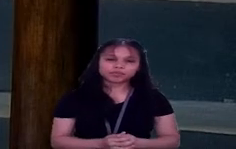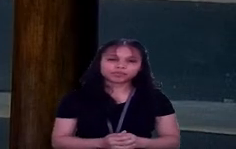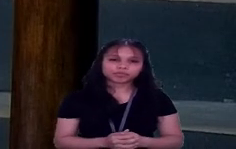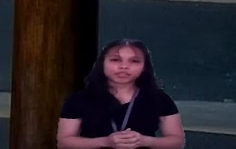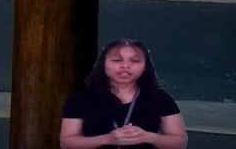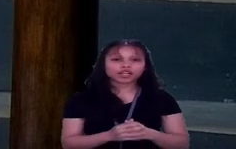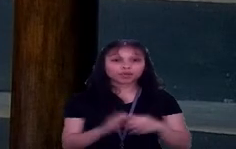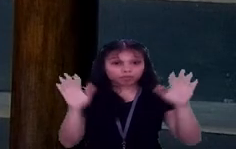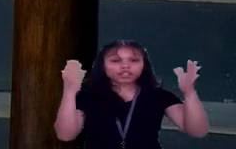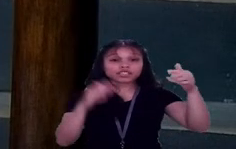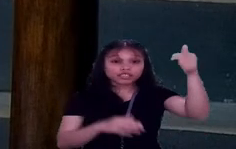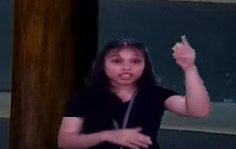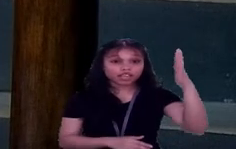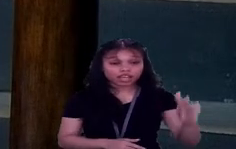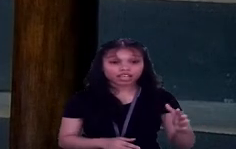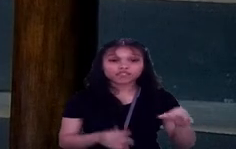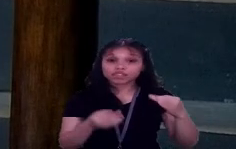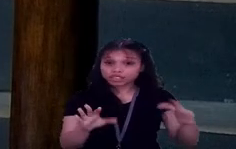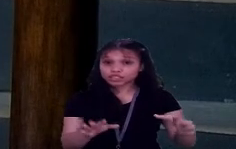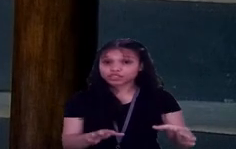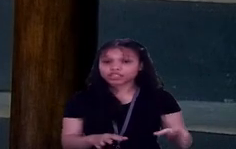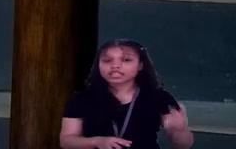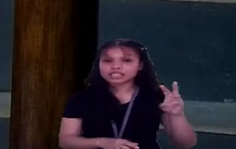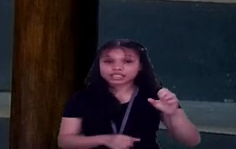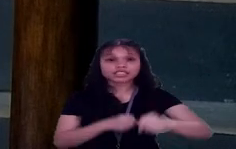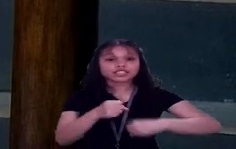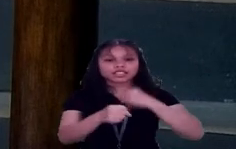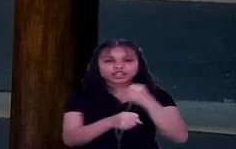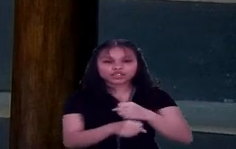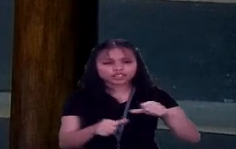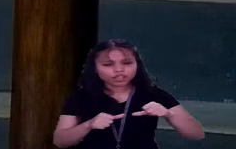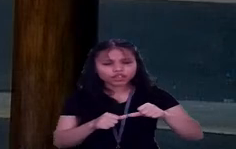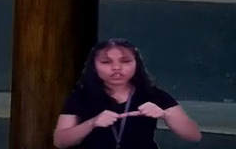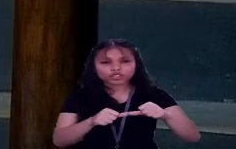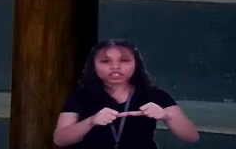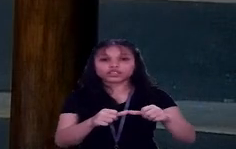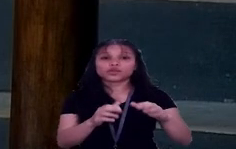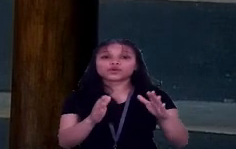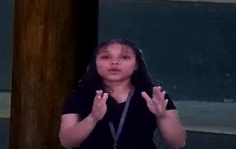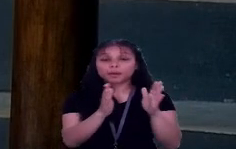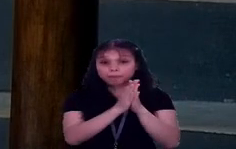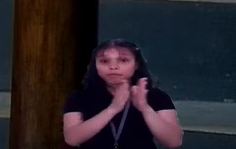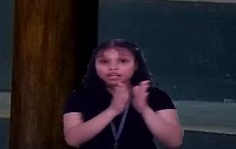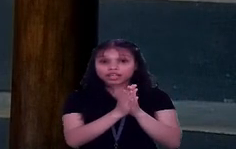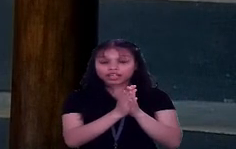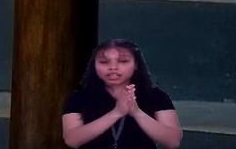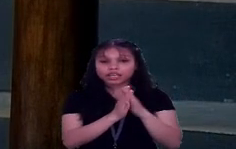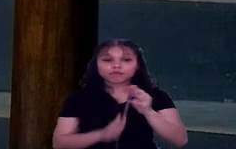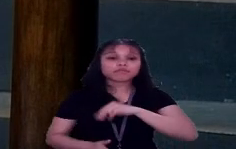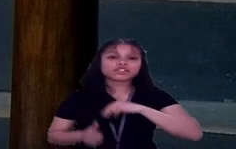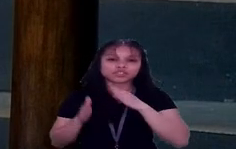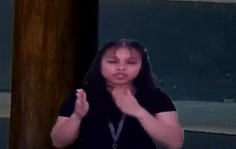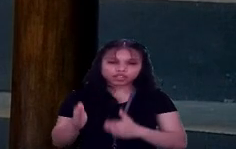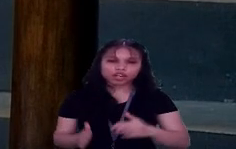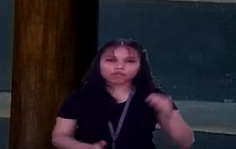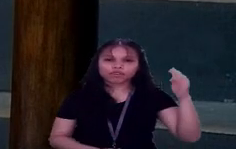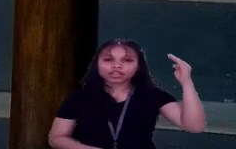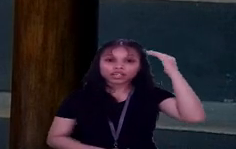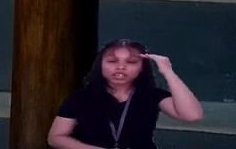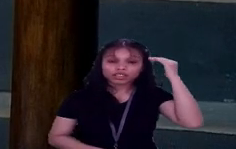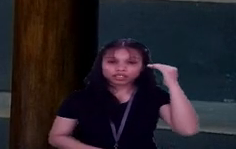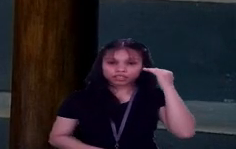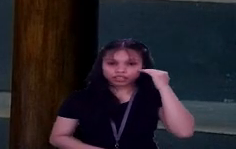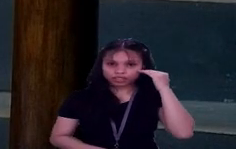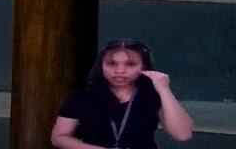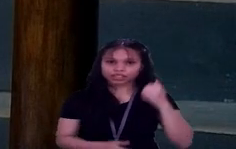praise and thank God that after 6 years, I asked my pastor, and he said that he's still praying for me to be the missionary to go to that country. Though I was thinking that maybe